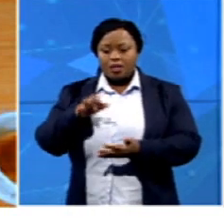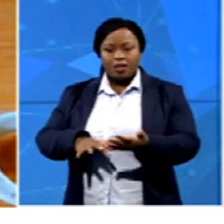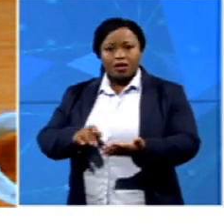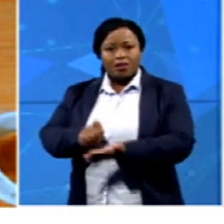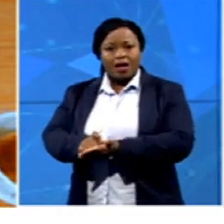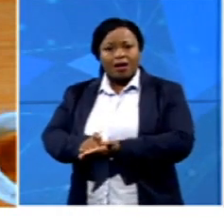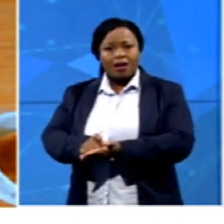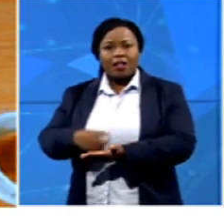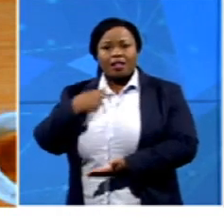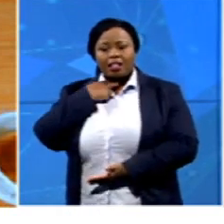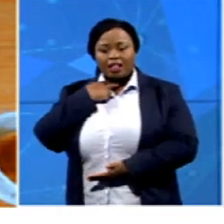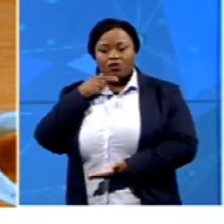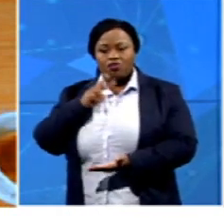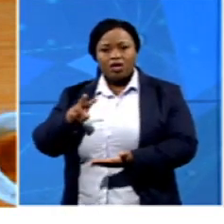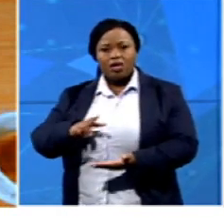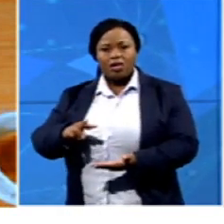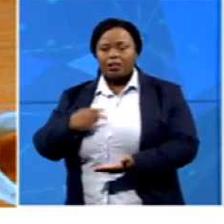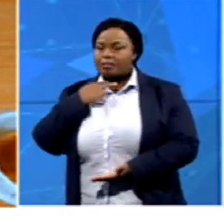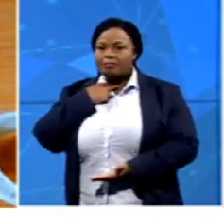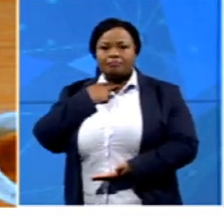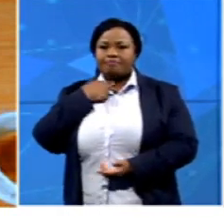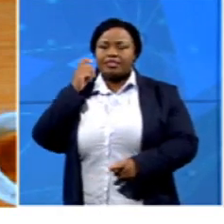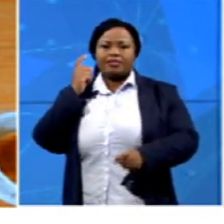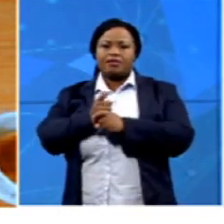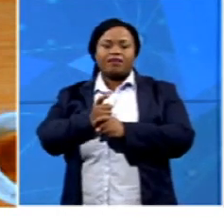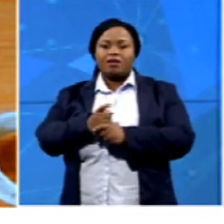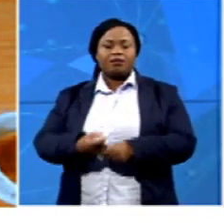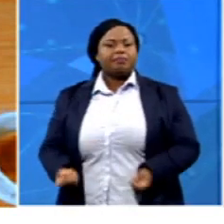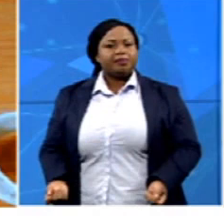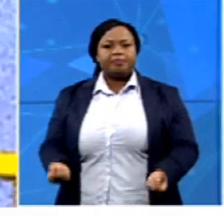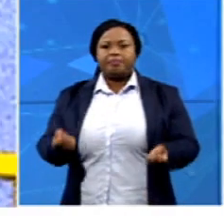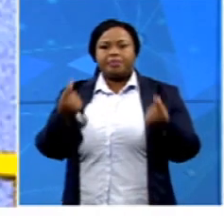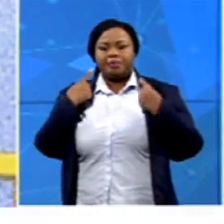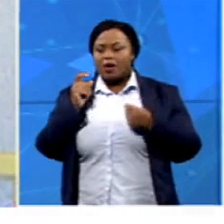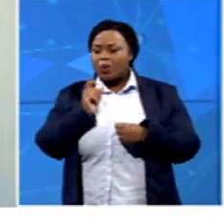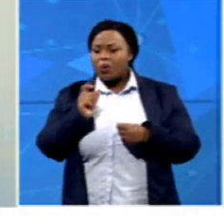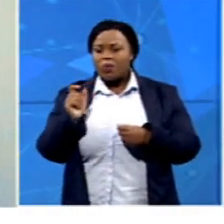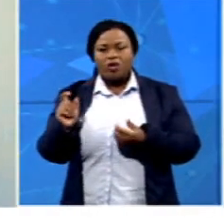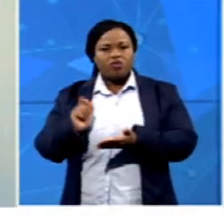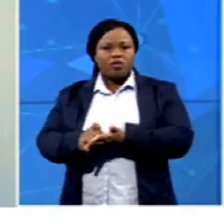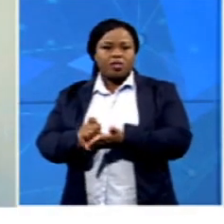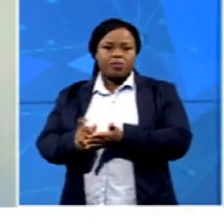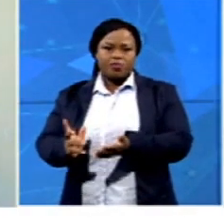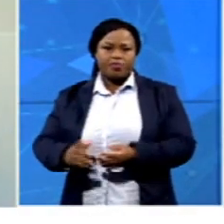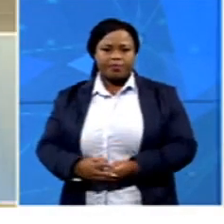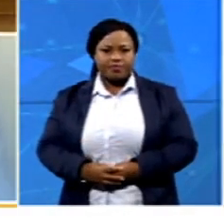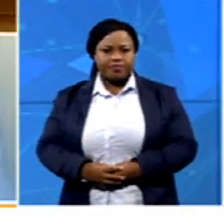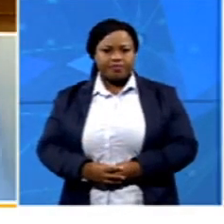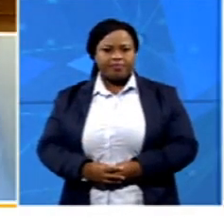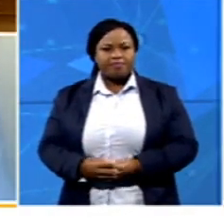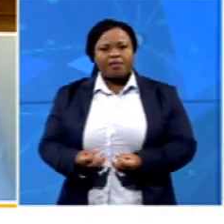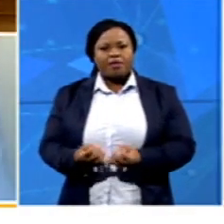they can't. They really, really battle to understand the written word. Even though most